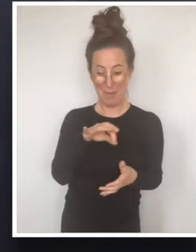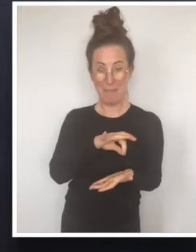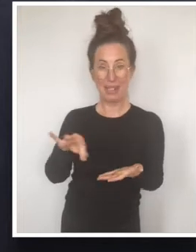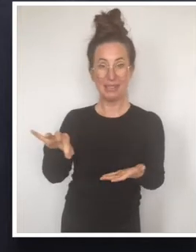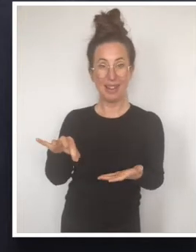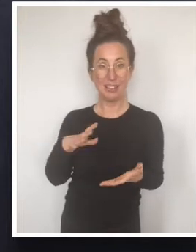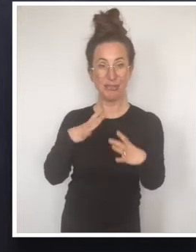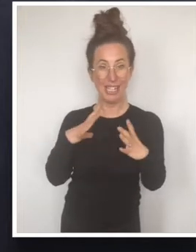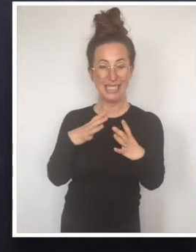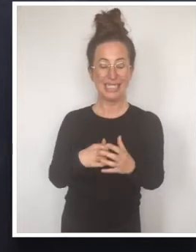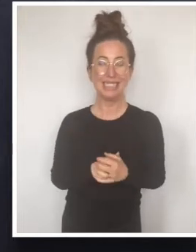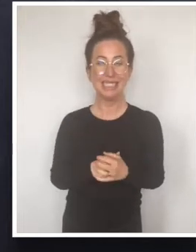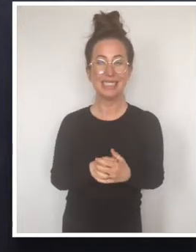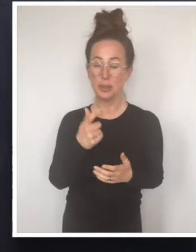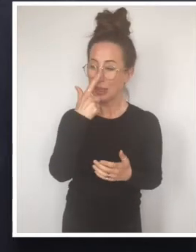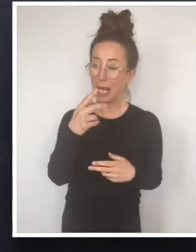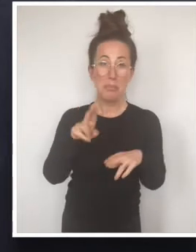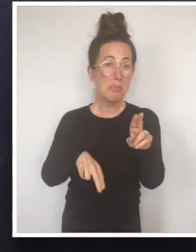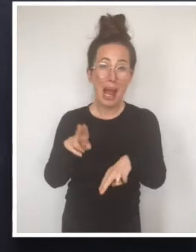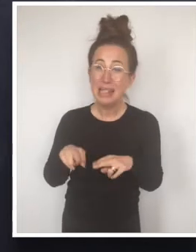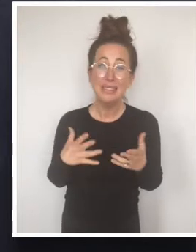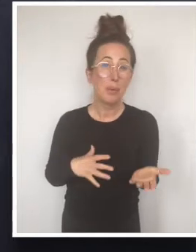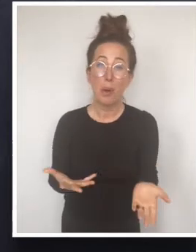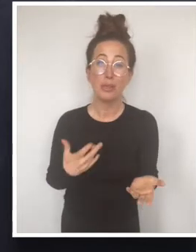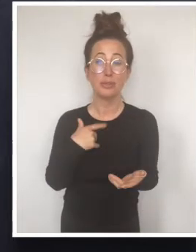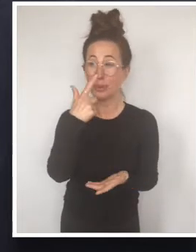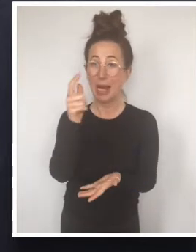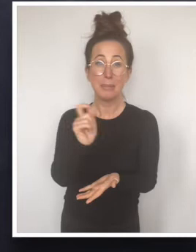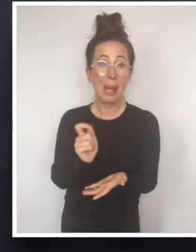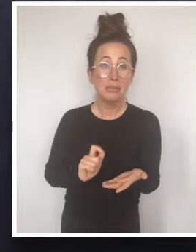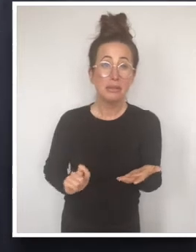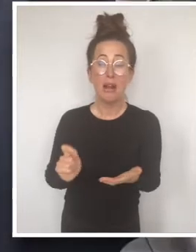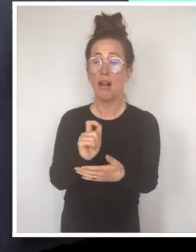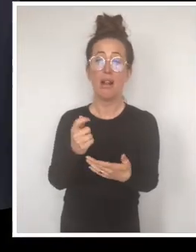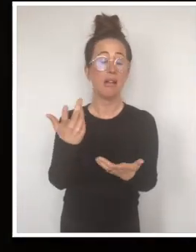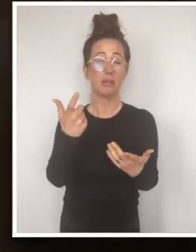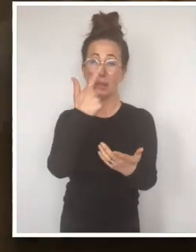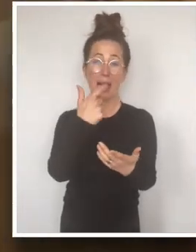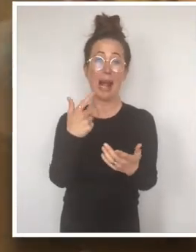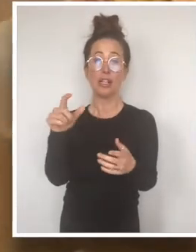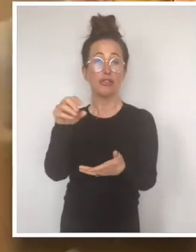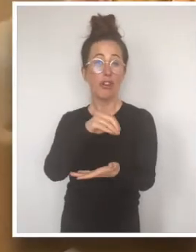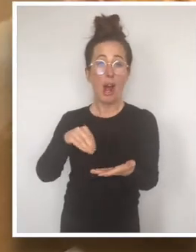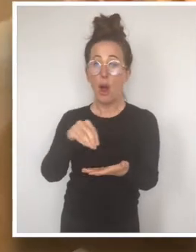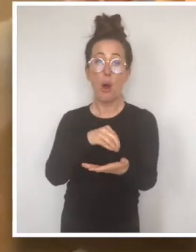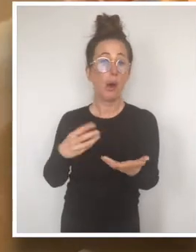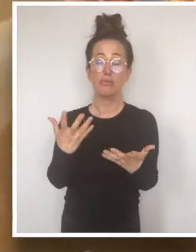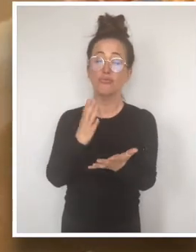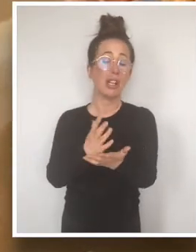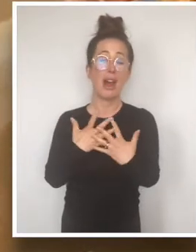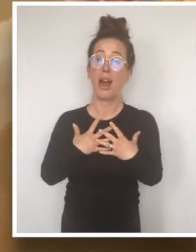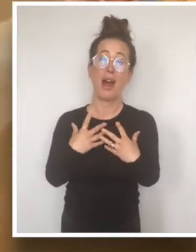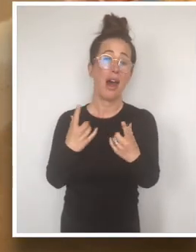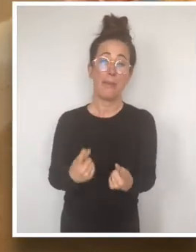to go. If you want, you can do painting. If you want, you can do pastels, whatever you like. But it's just about being at